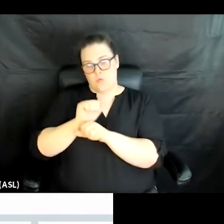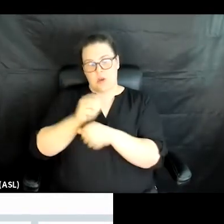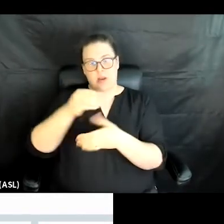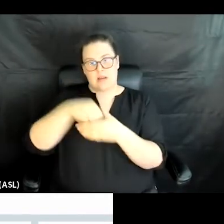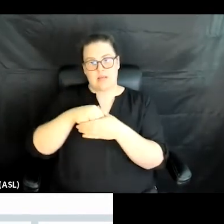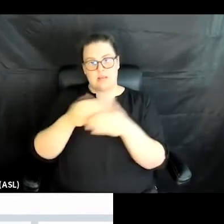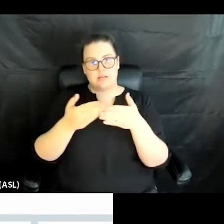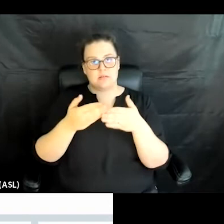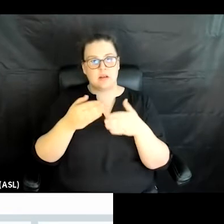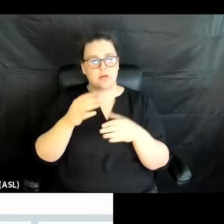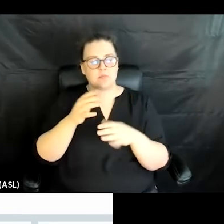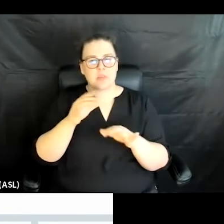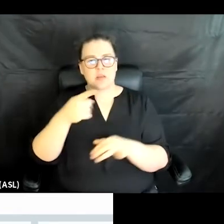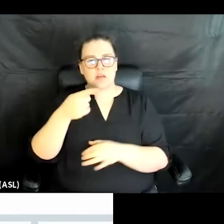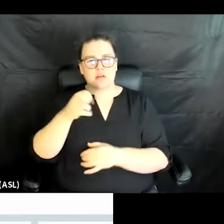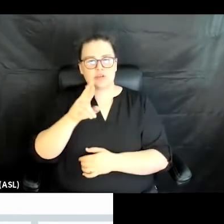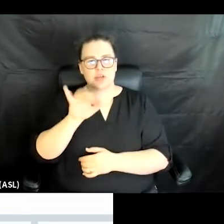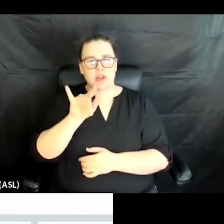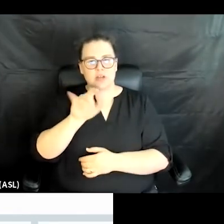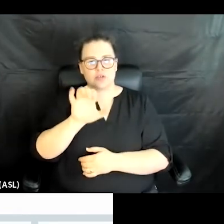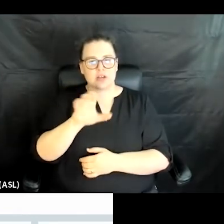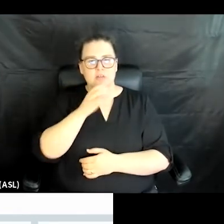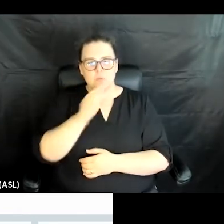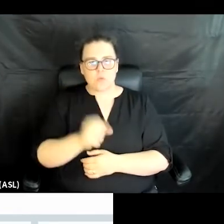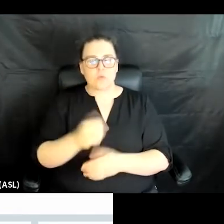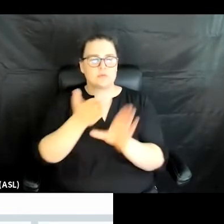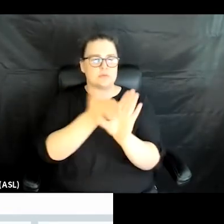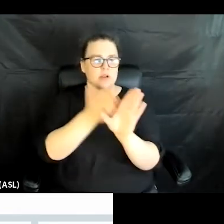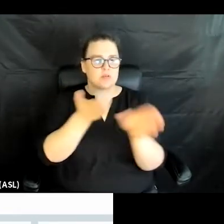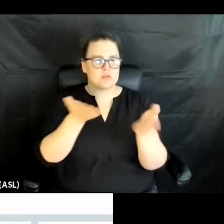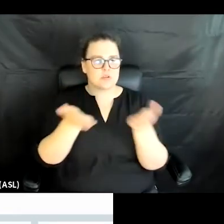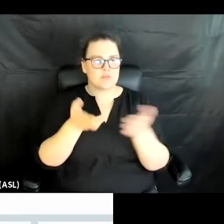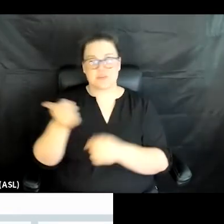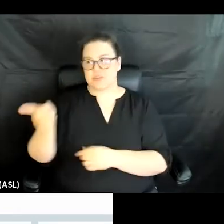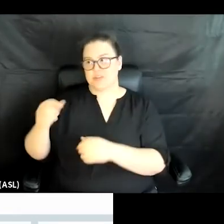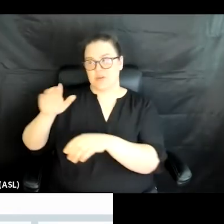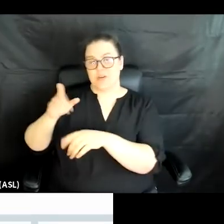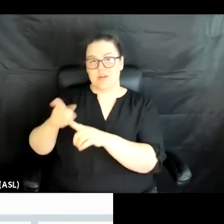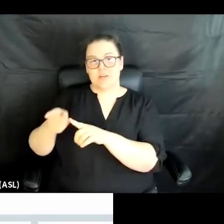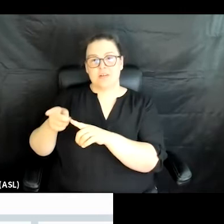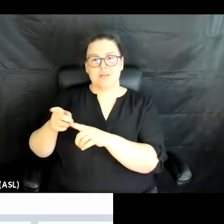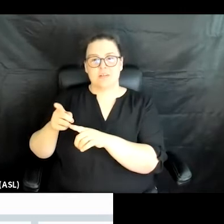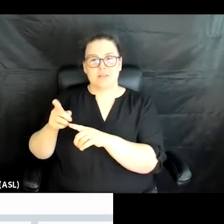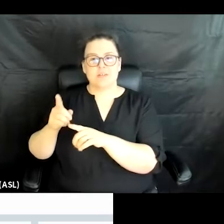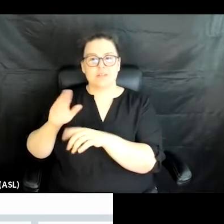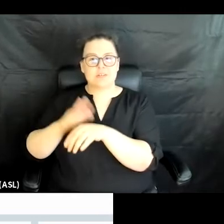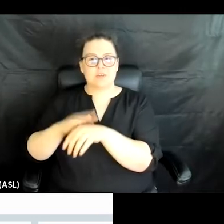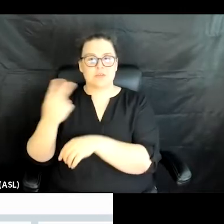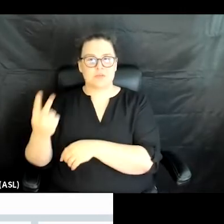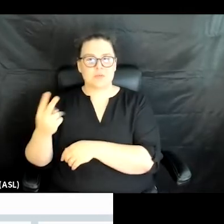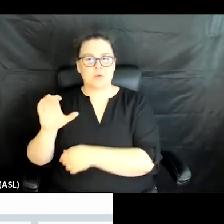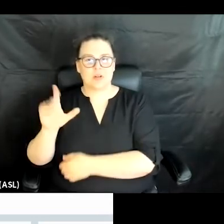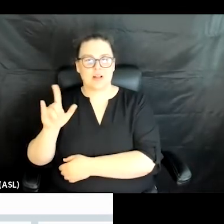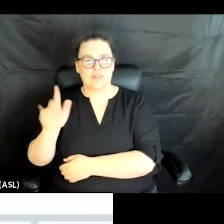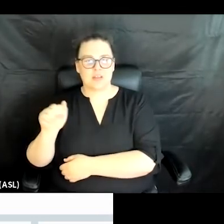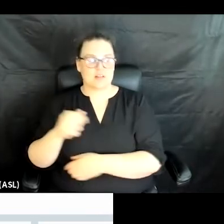service. And Clivia will introduce herself. She's on two grants, not just one, but two. Hi, good afternoon. So I actually do work on